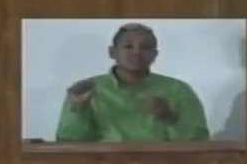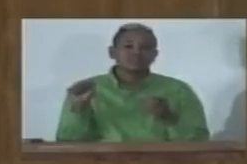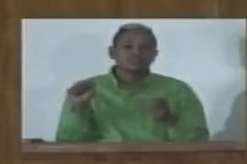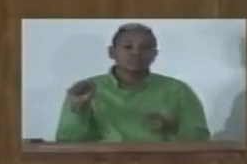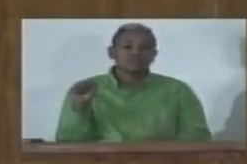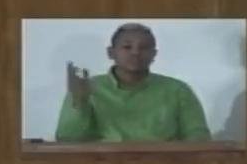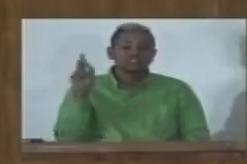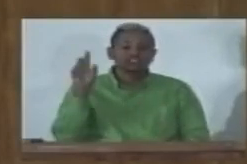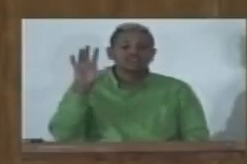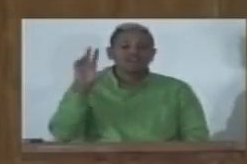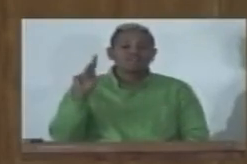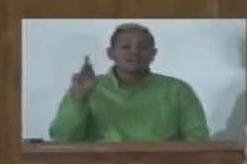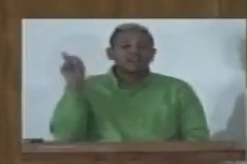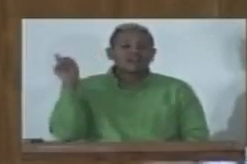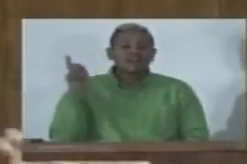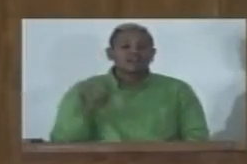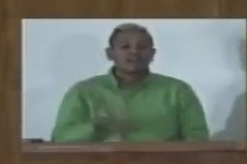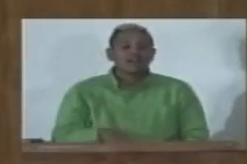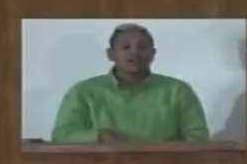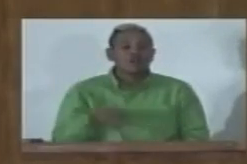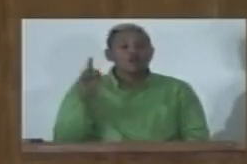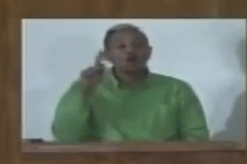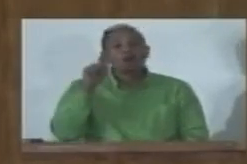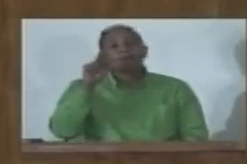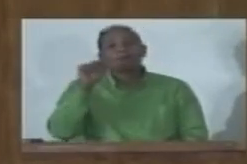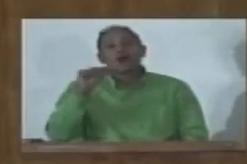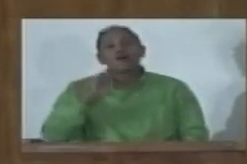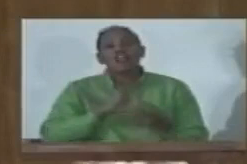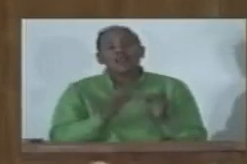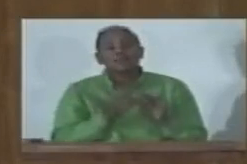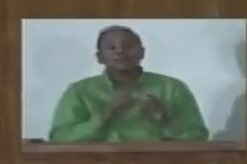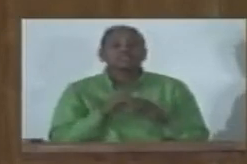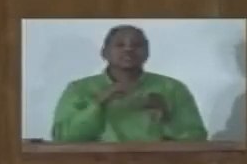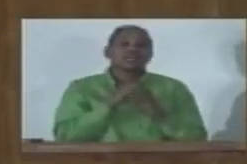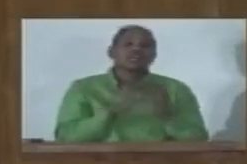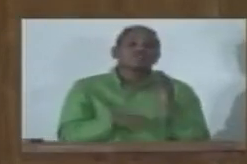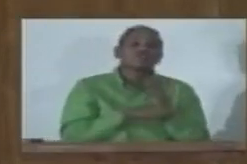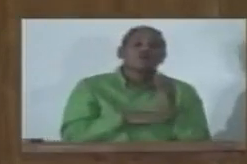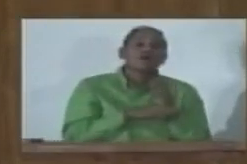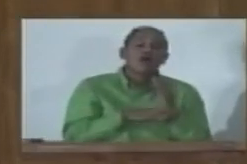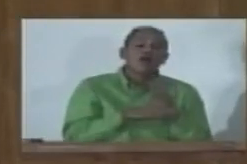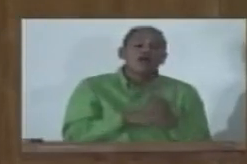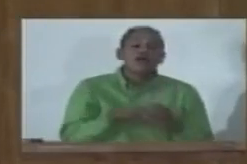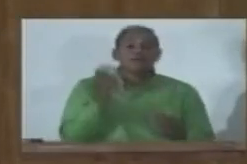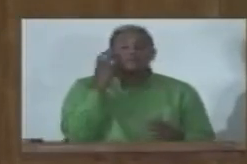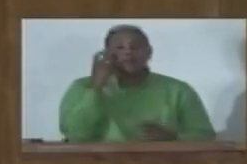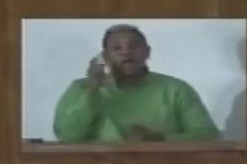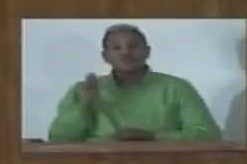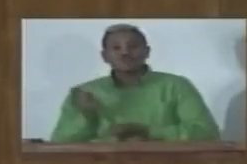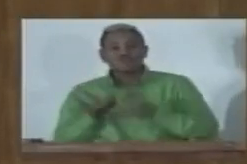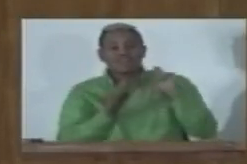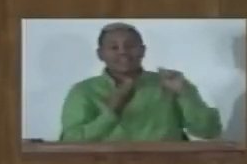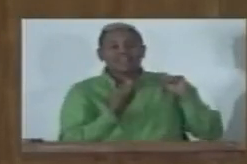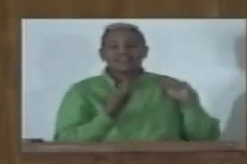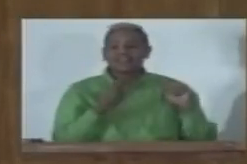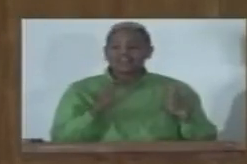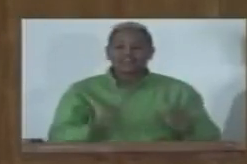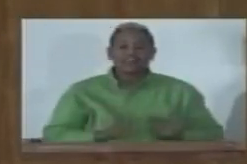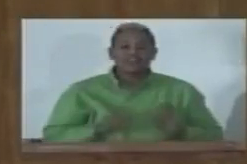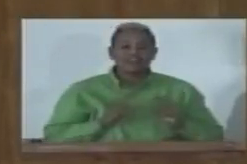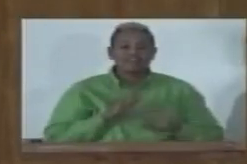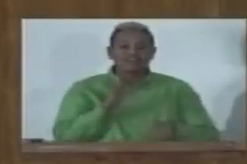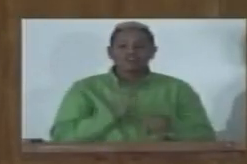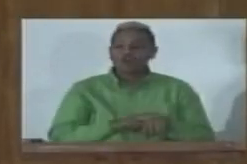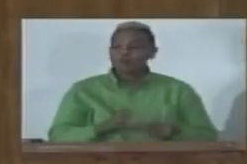community. They go to Paralympics. They're in football, blind cricket. They are living their normal